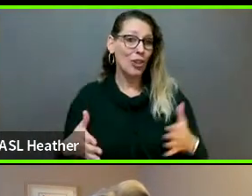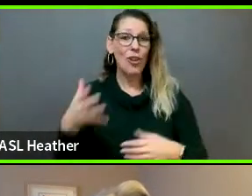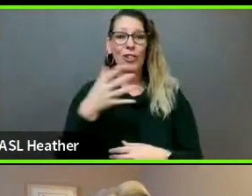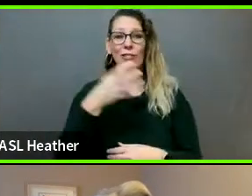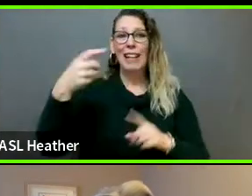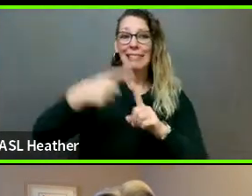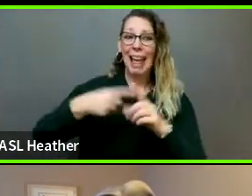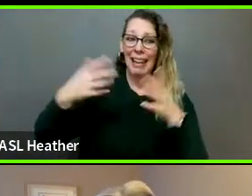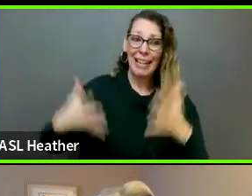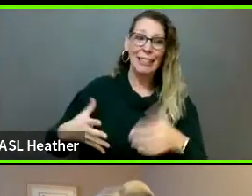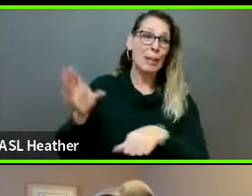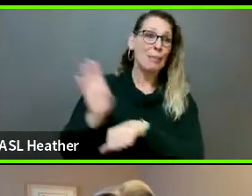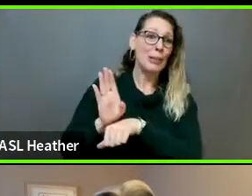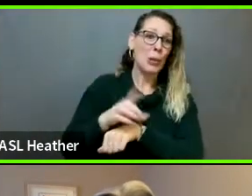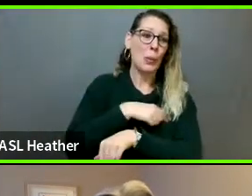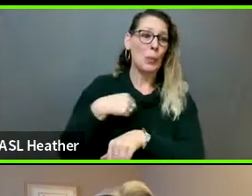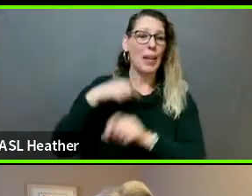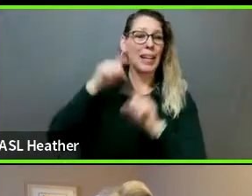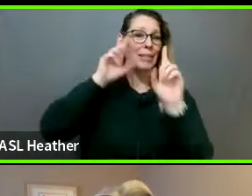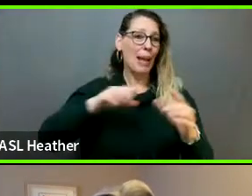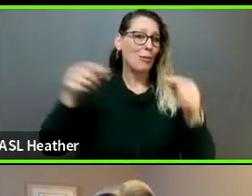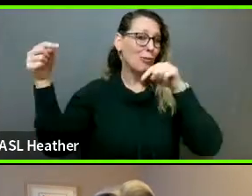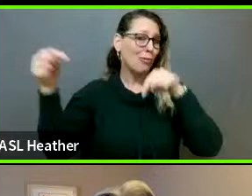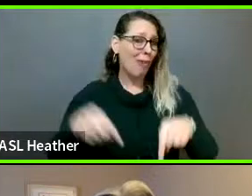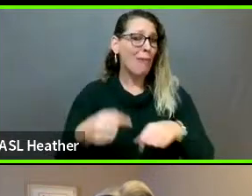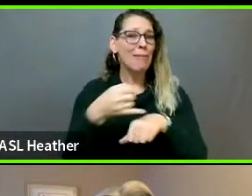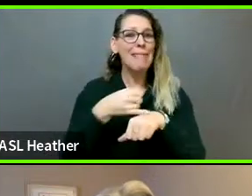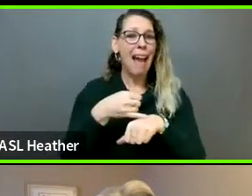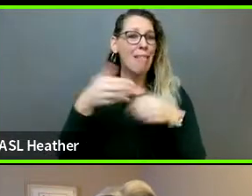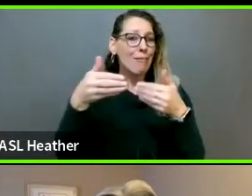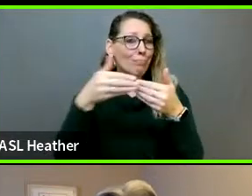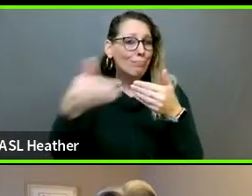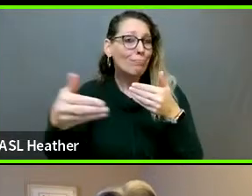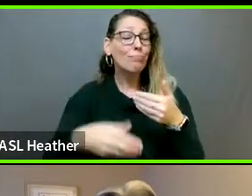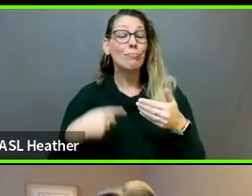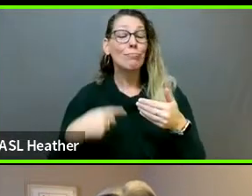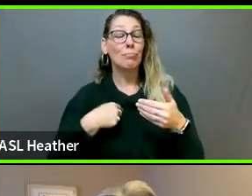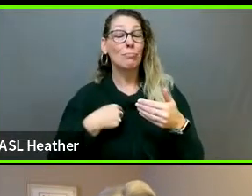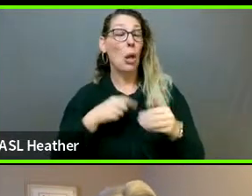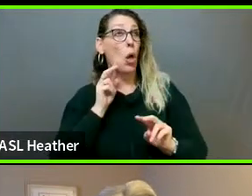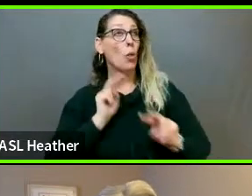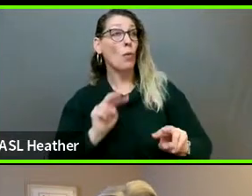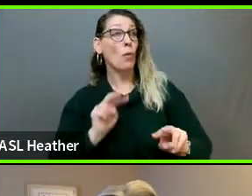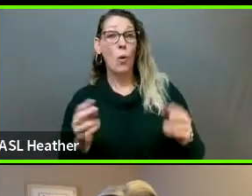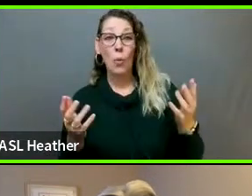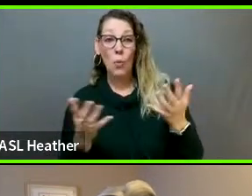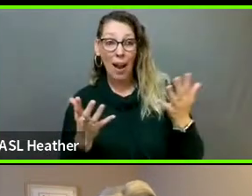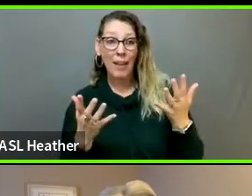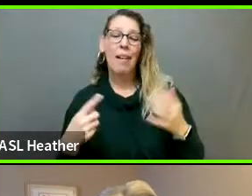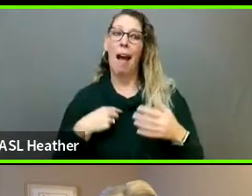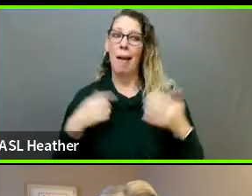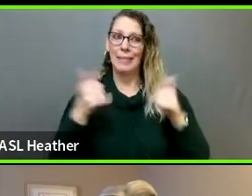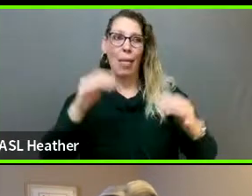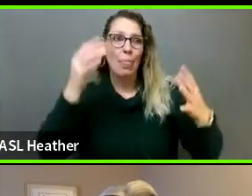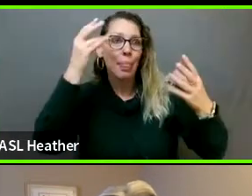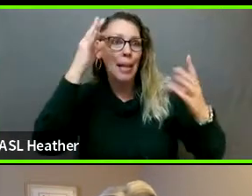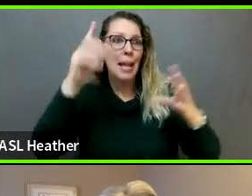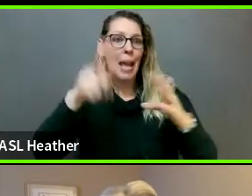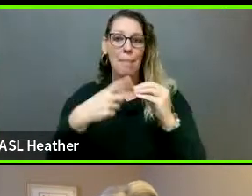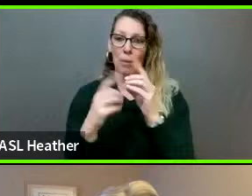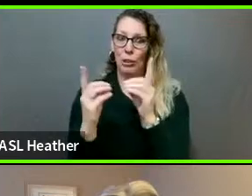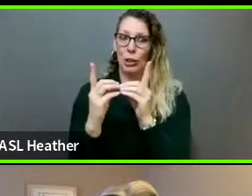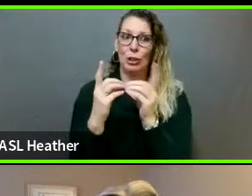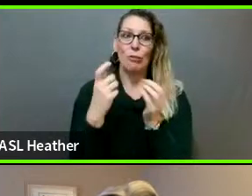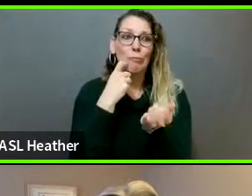and businesses that we expect to come to the island in the future. In terms of what I'm looking forward to, I'm still thinking about the desserts that we